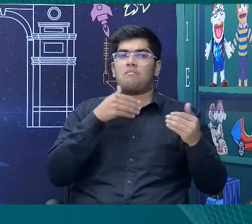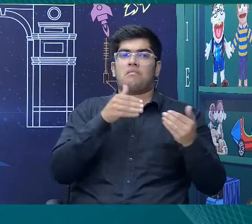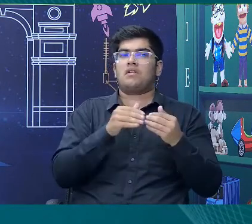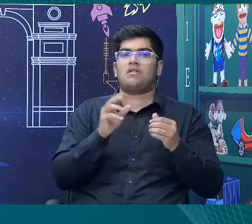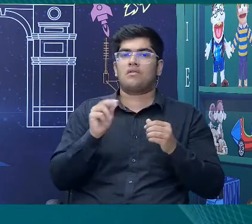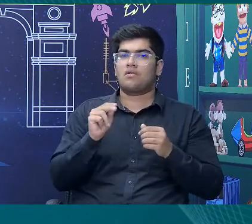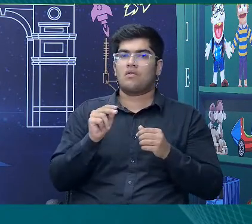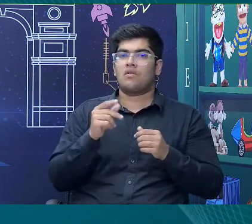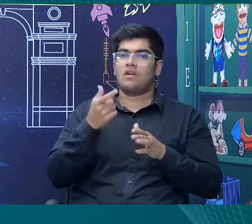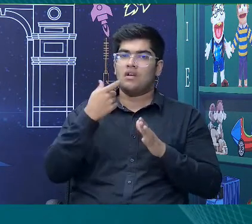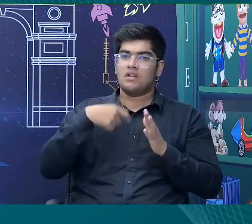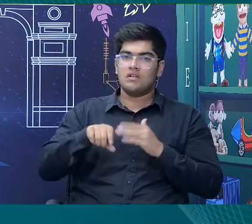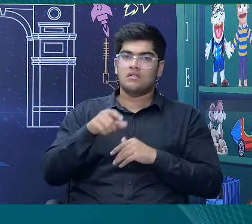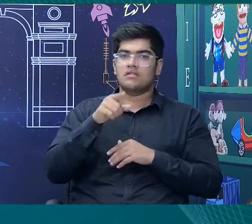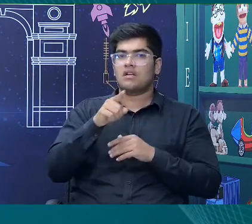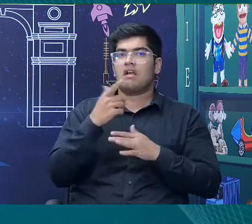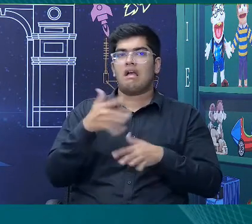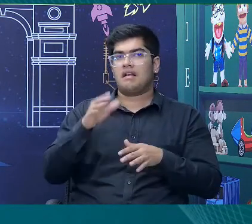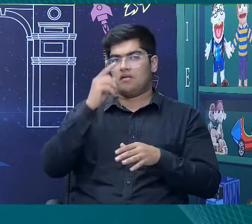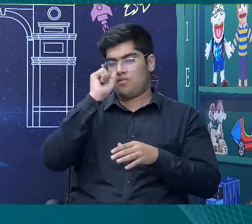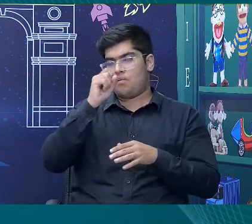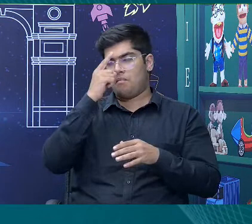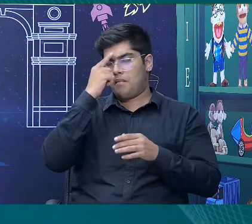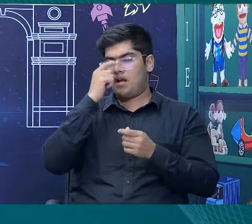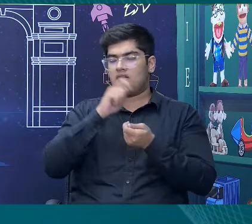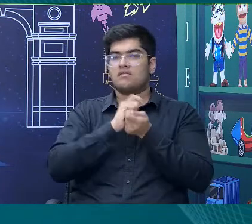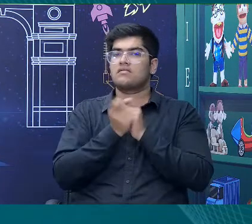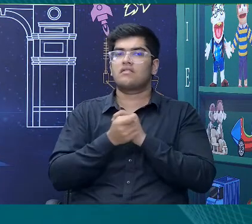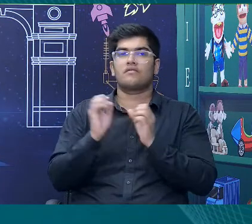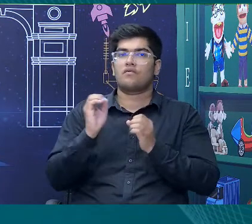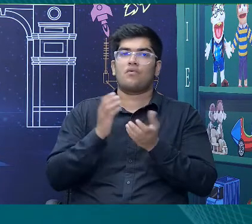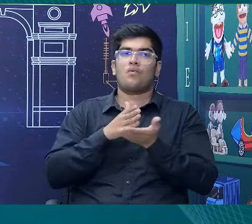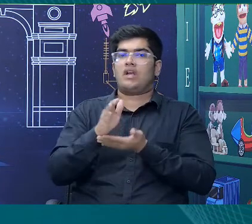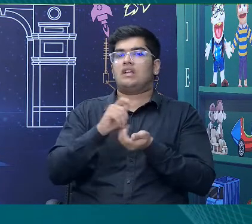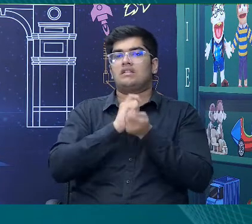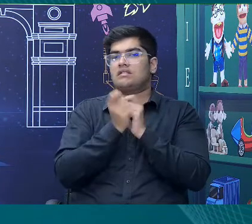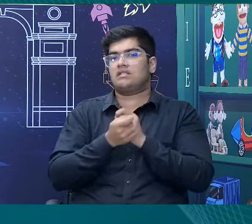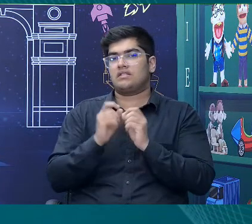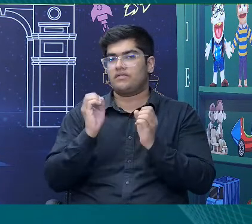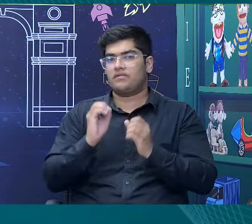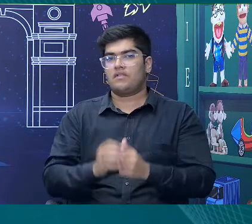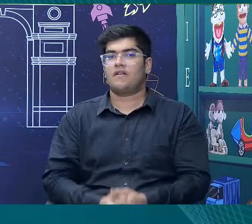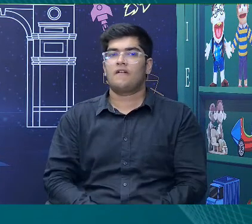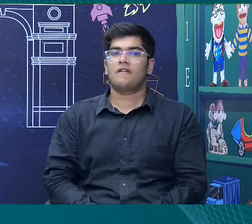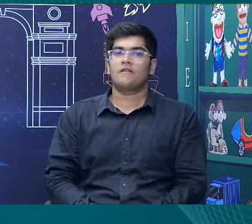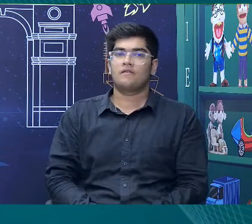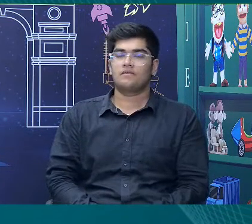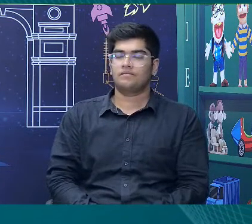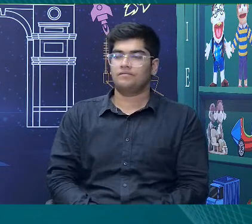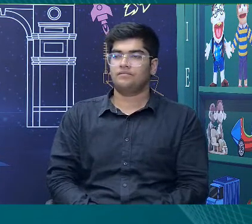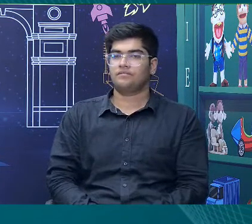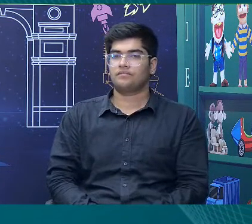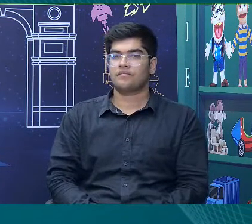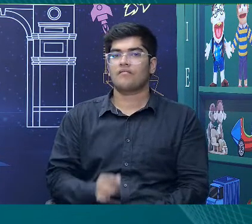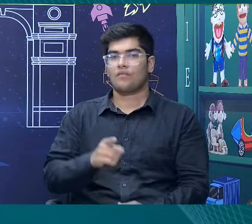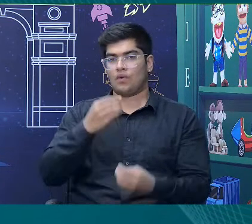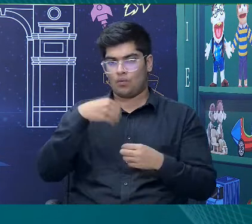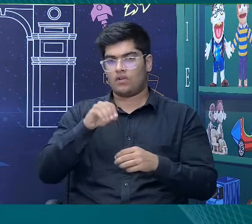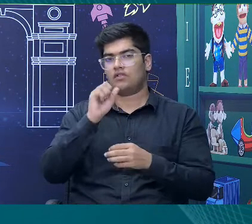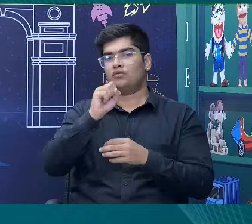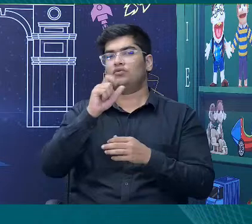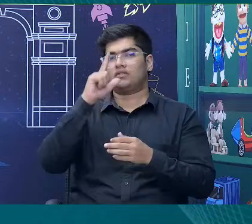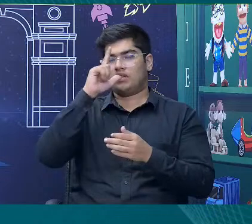So still there's no change in his, you know, his ways. Yeah. Yes. He's not. He will learn his lesson